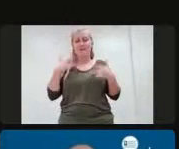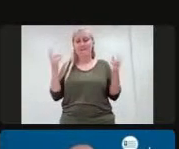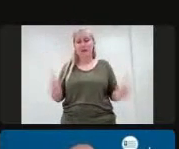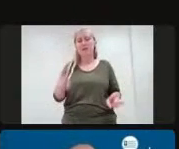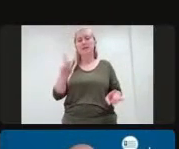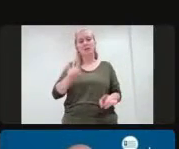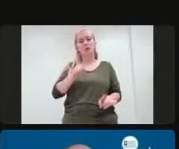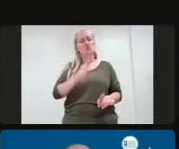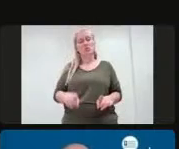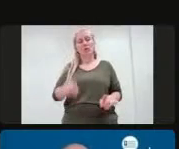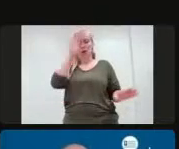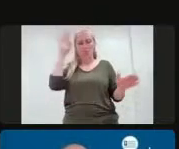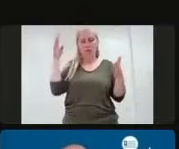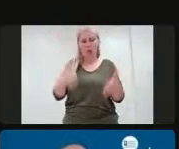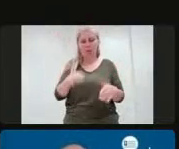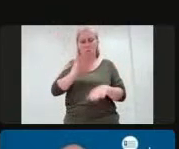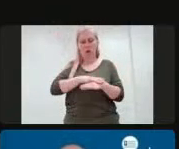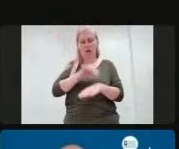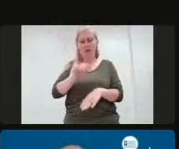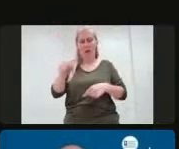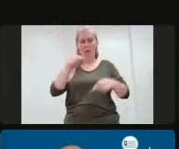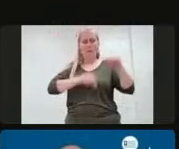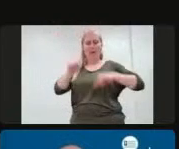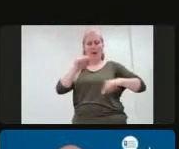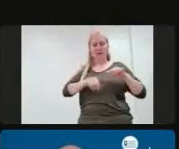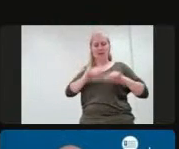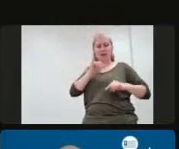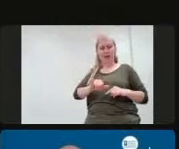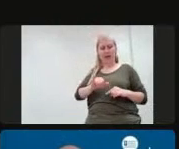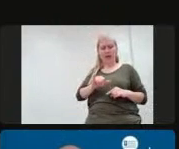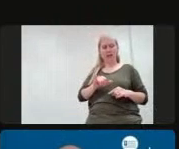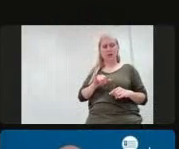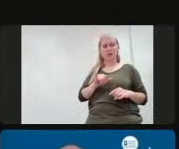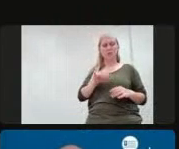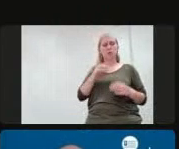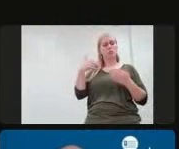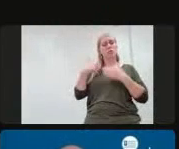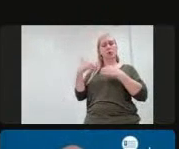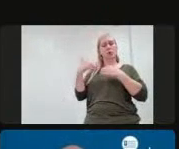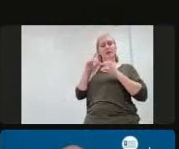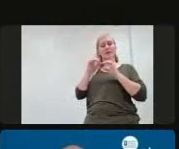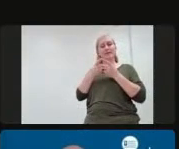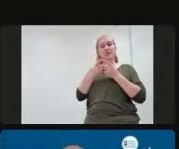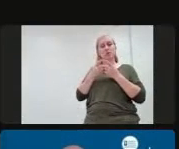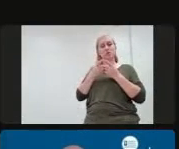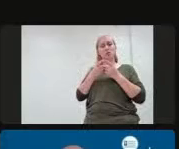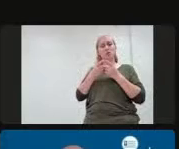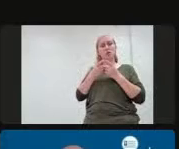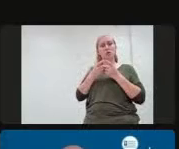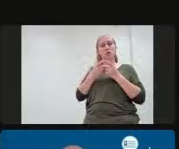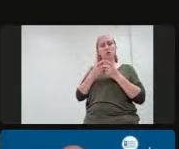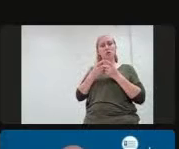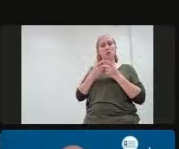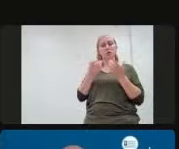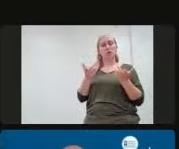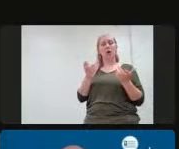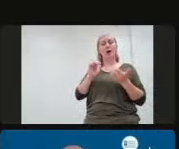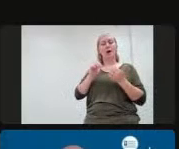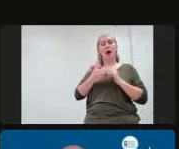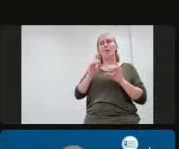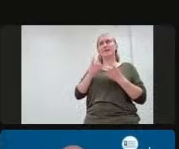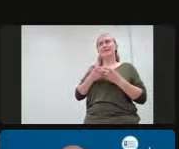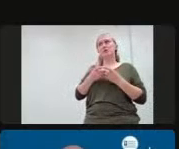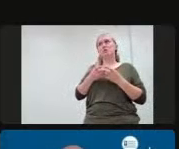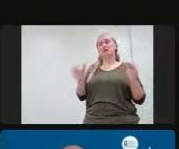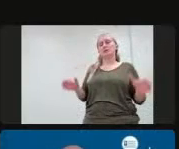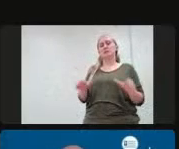start addressing it. We need to get back to that oversight, which is the responsibility of the board. How the district